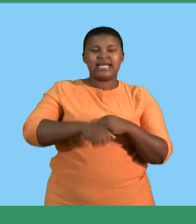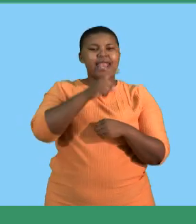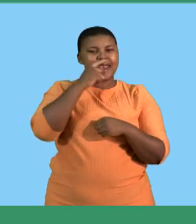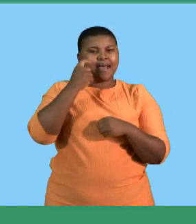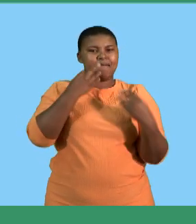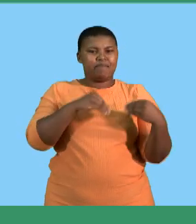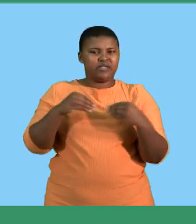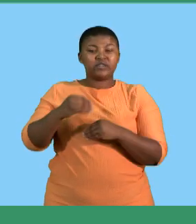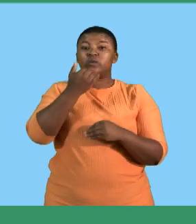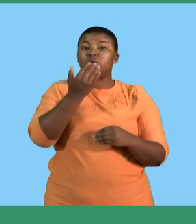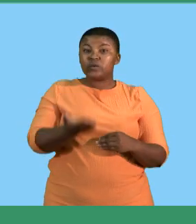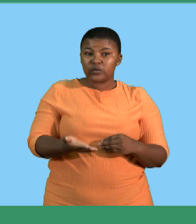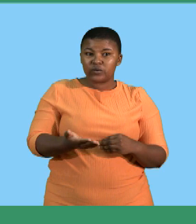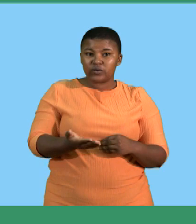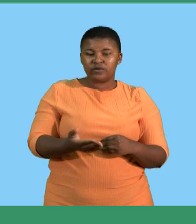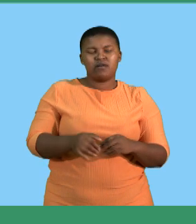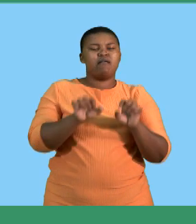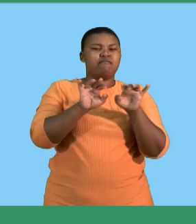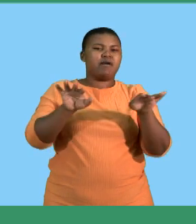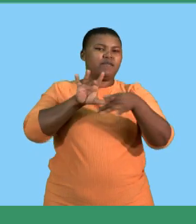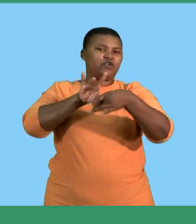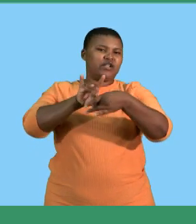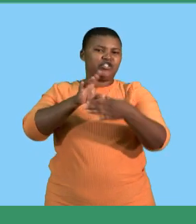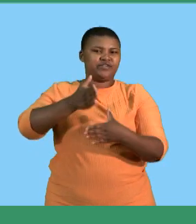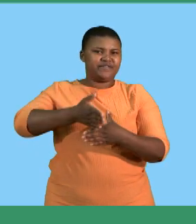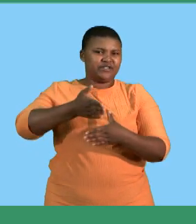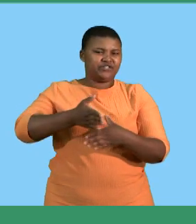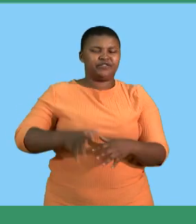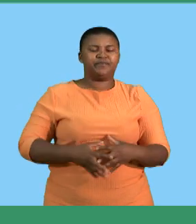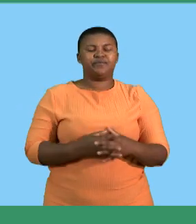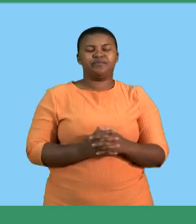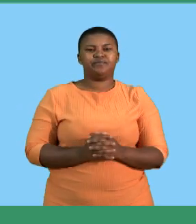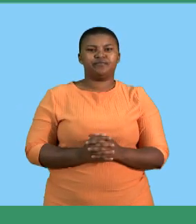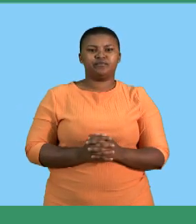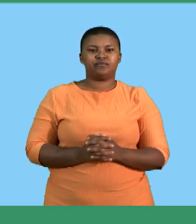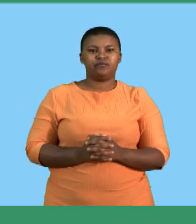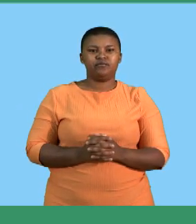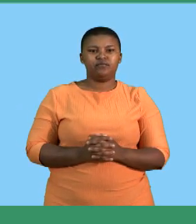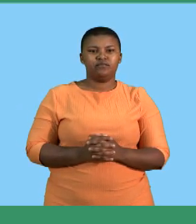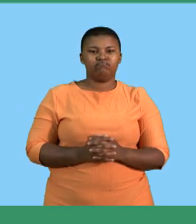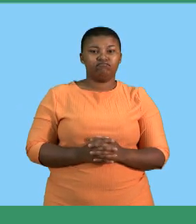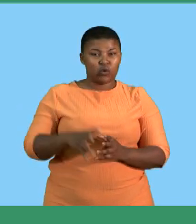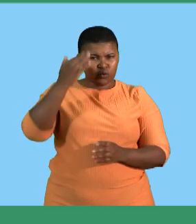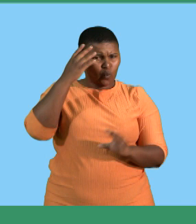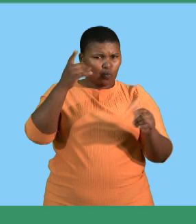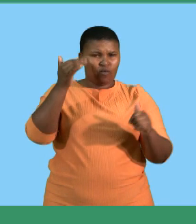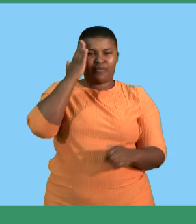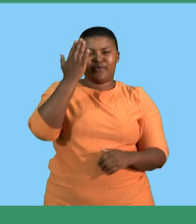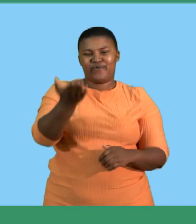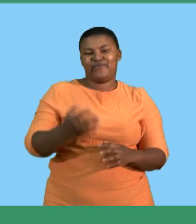image of the business, we refer to public relations. I bet you guys knew